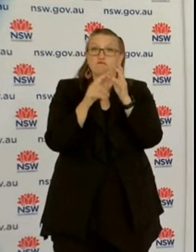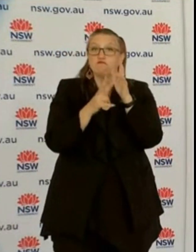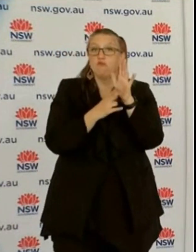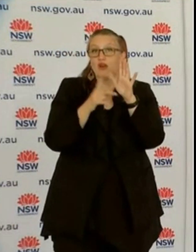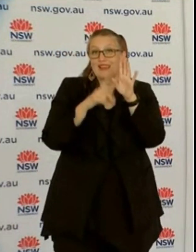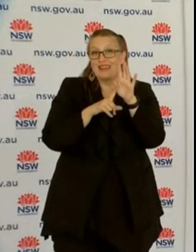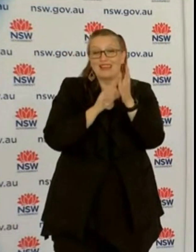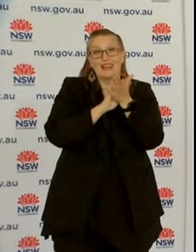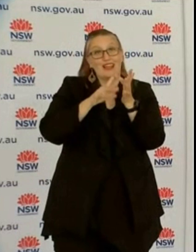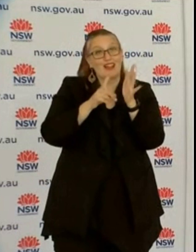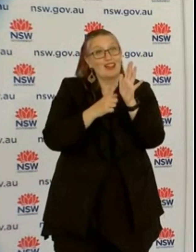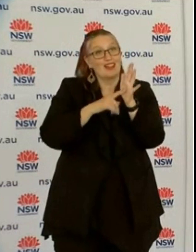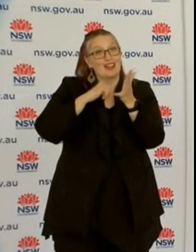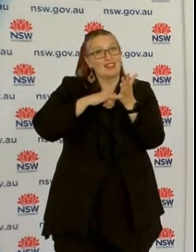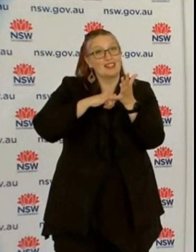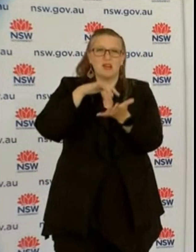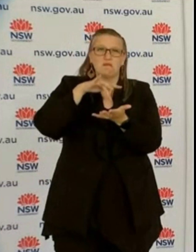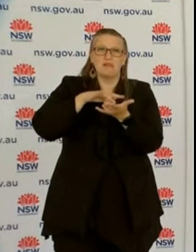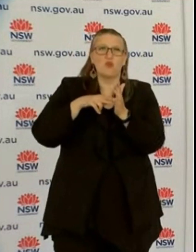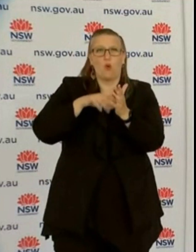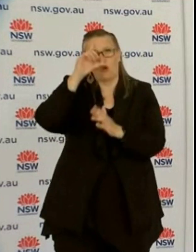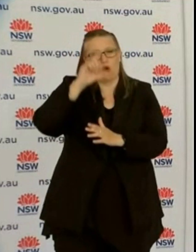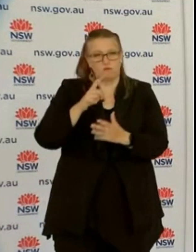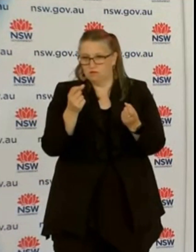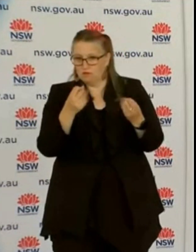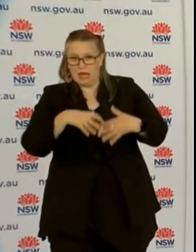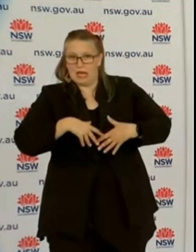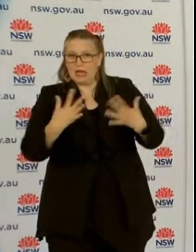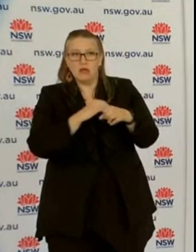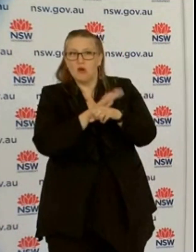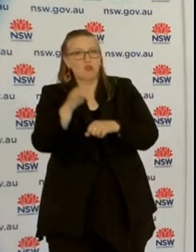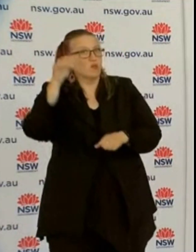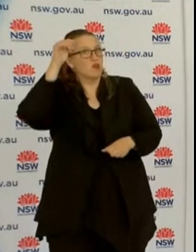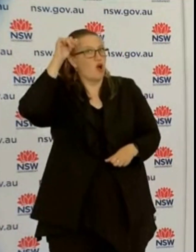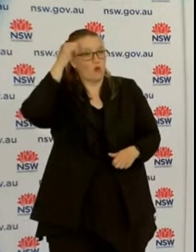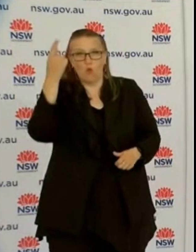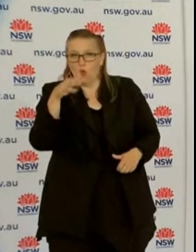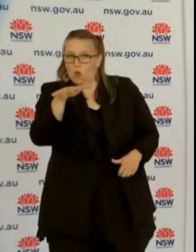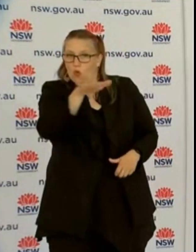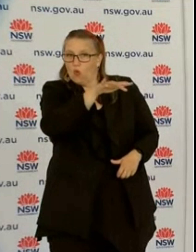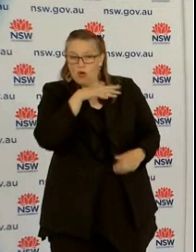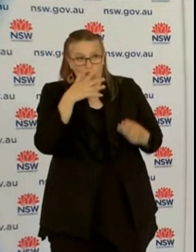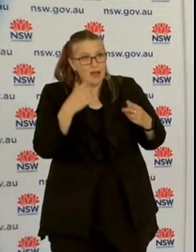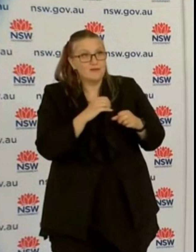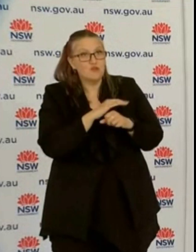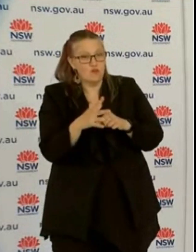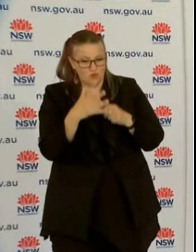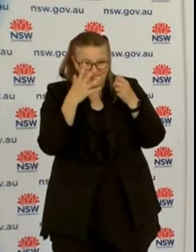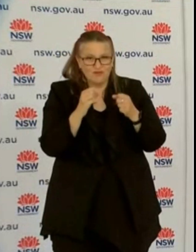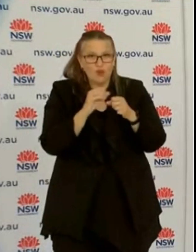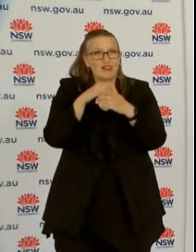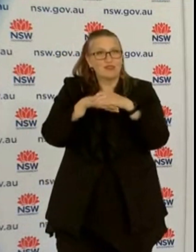mid-north coast. We're currently unaware of any cases in the Bonny Hills area, so if you do live